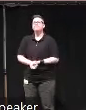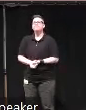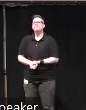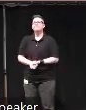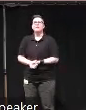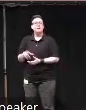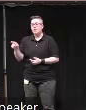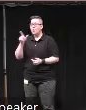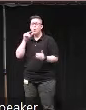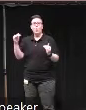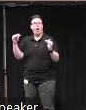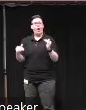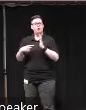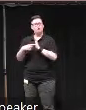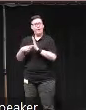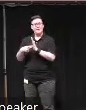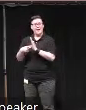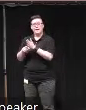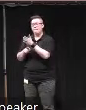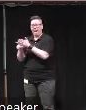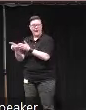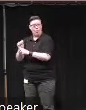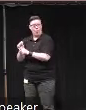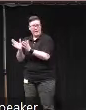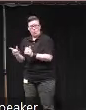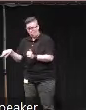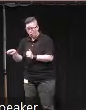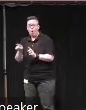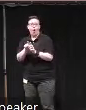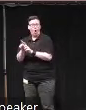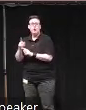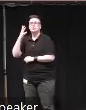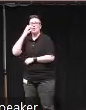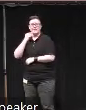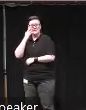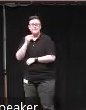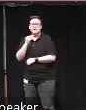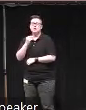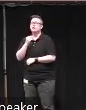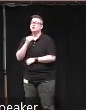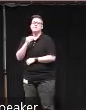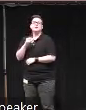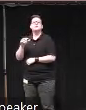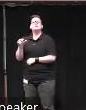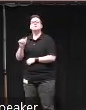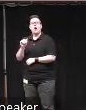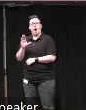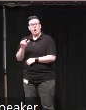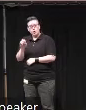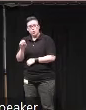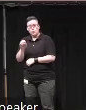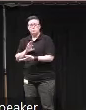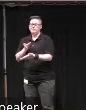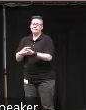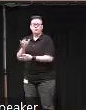underrepresented minority workforce that has also experienced both acute and systemic racism over the